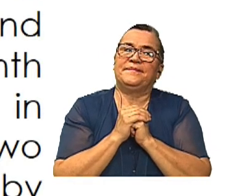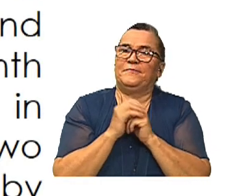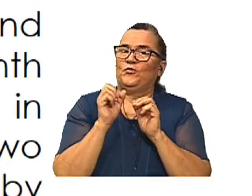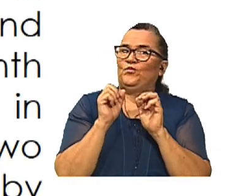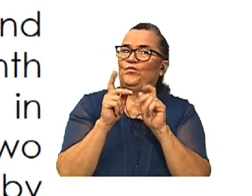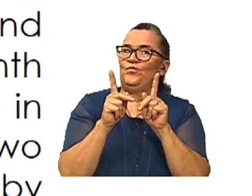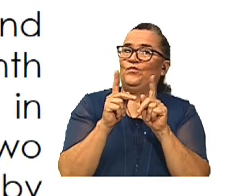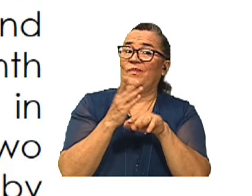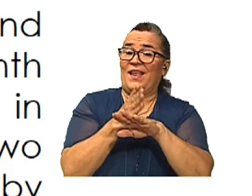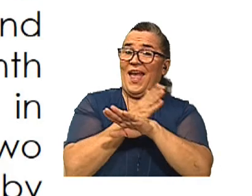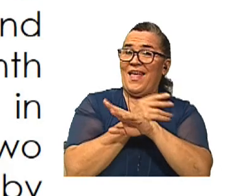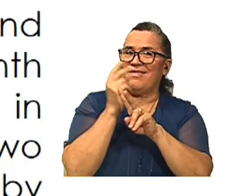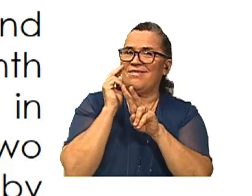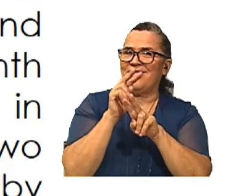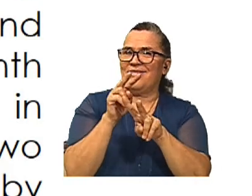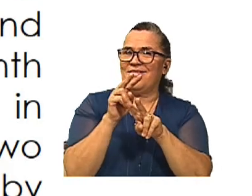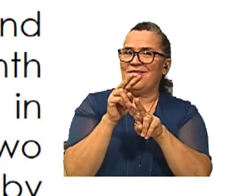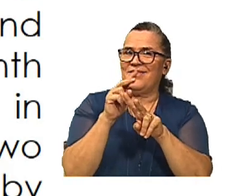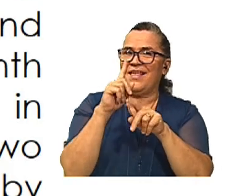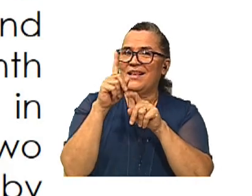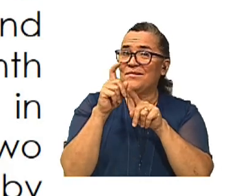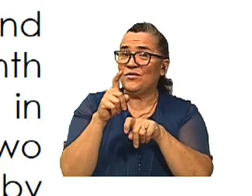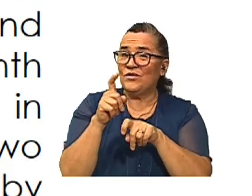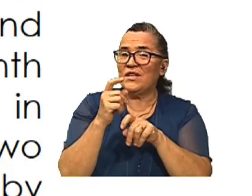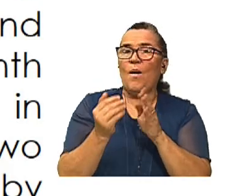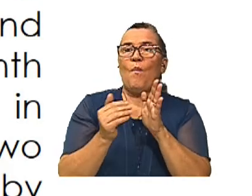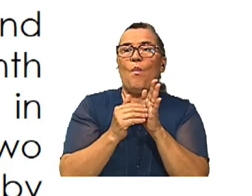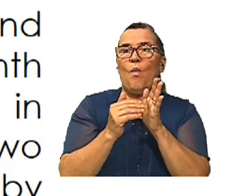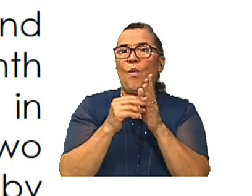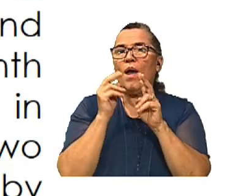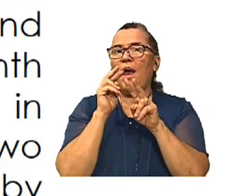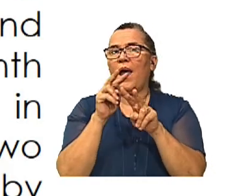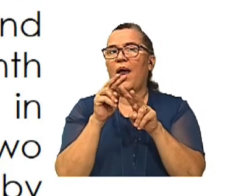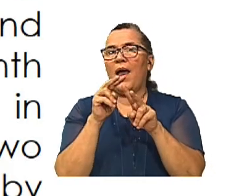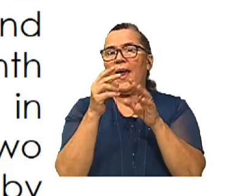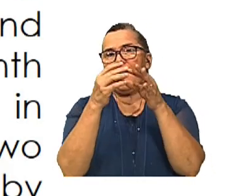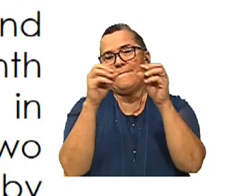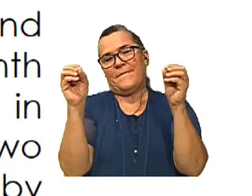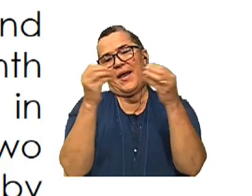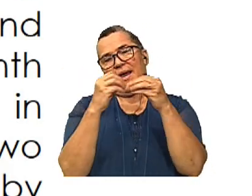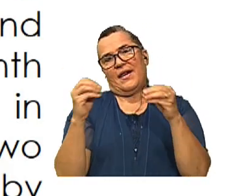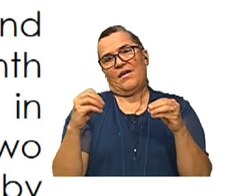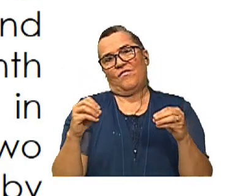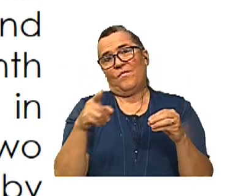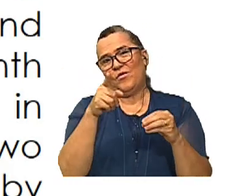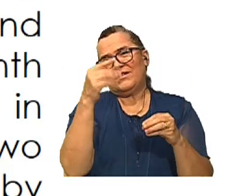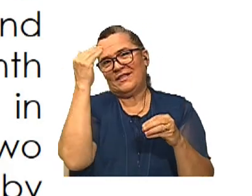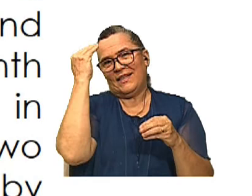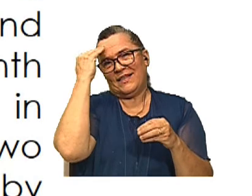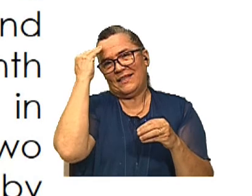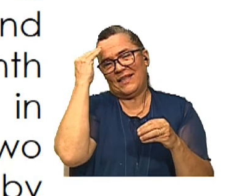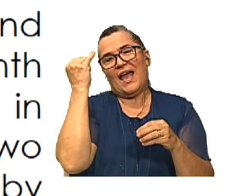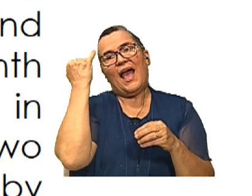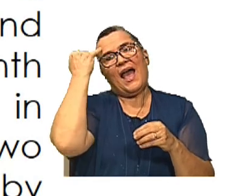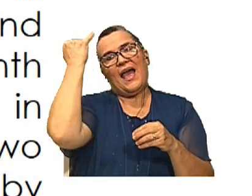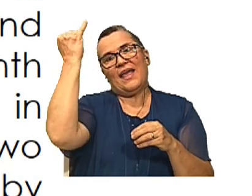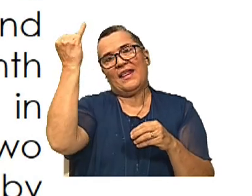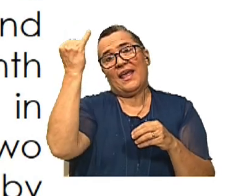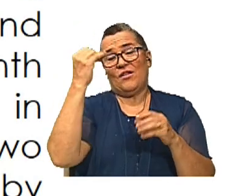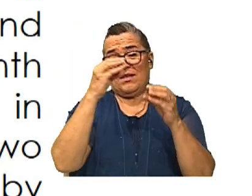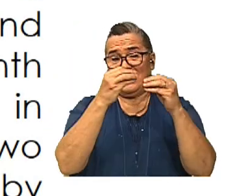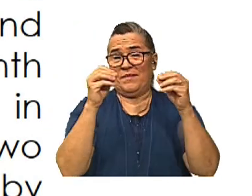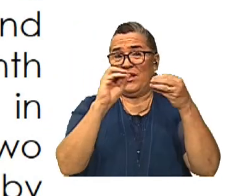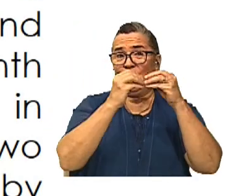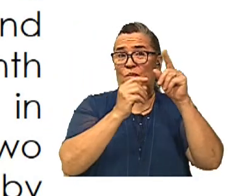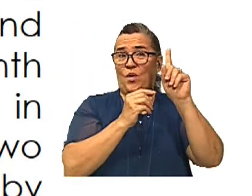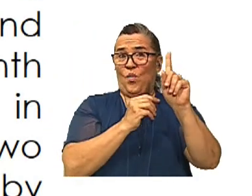Okay, before looking at the questions, I'm going to read the paragraph for you to have an idea. And then this is paragraph number